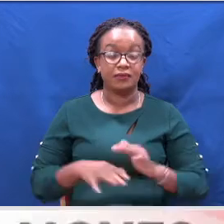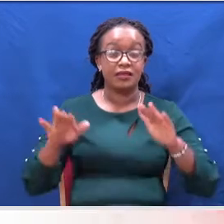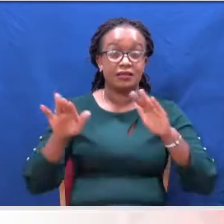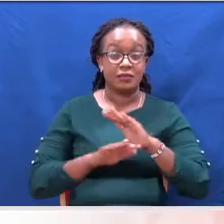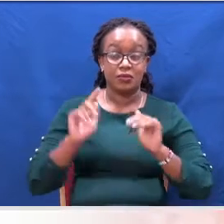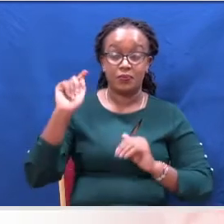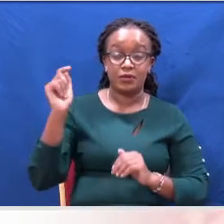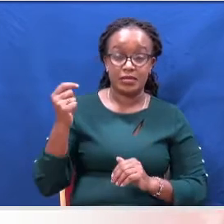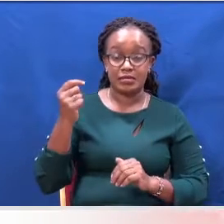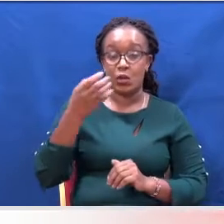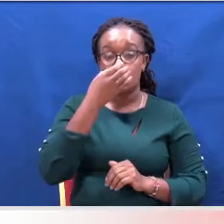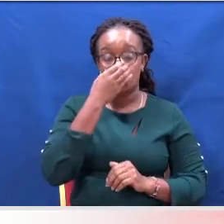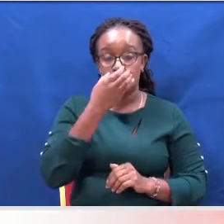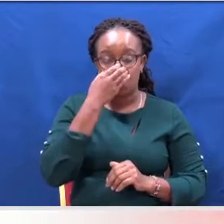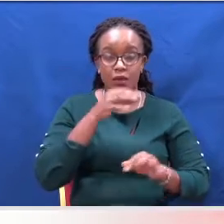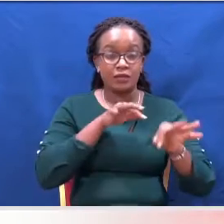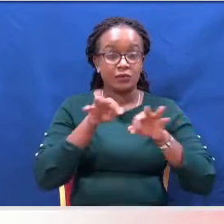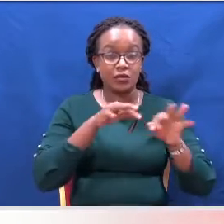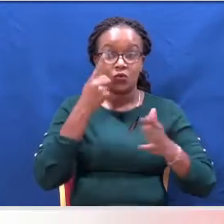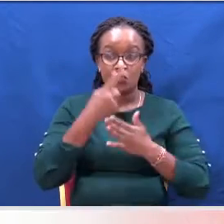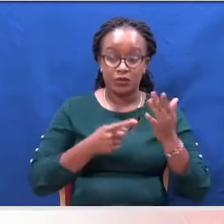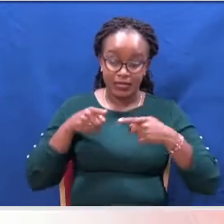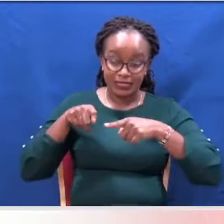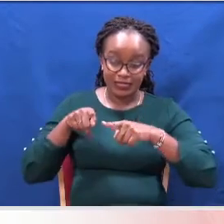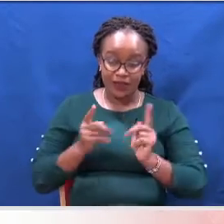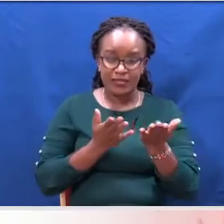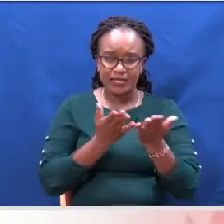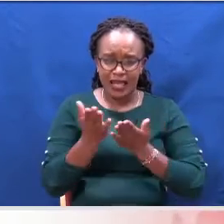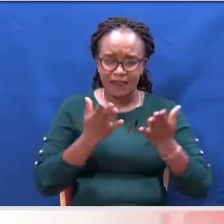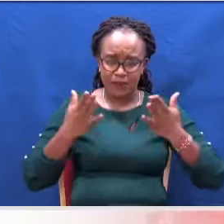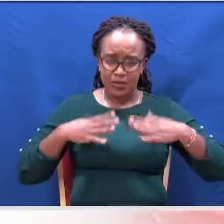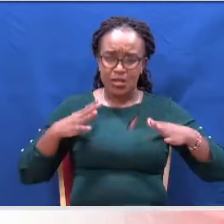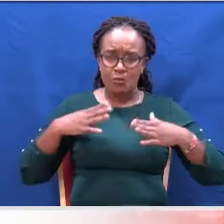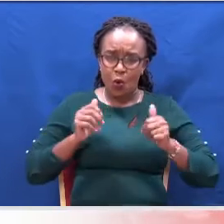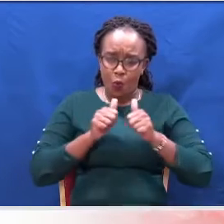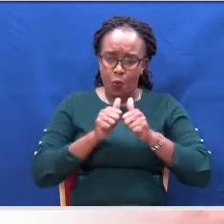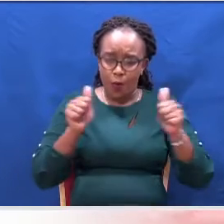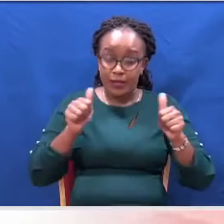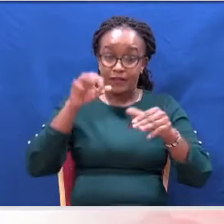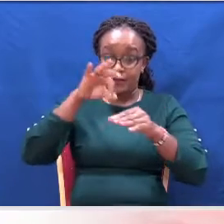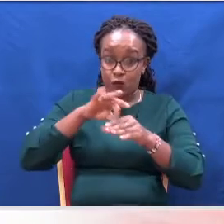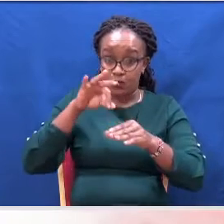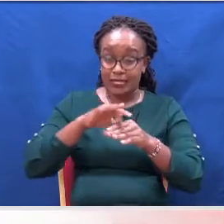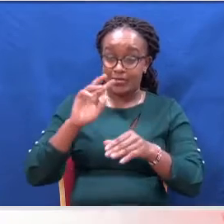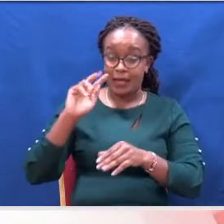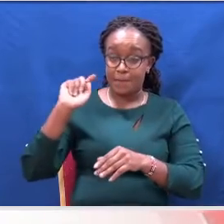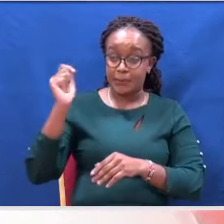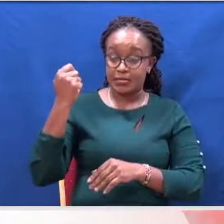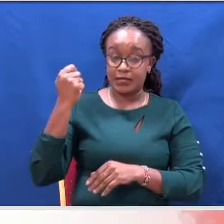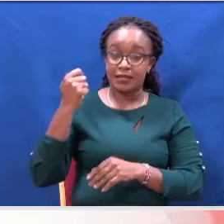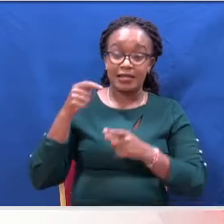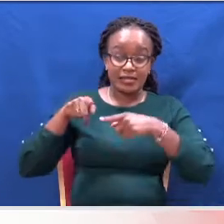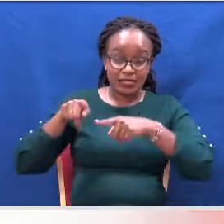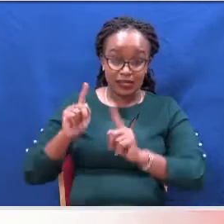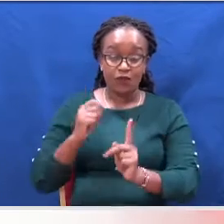President William Ruto now says he will deliver if elected the next president. The second in command, who is currently serving his